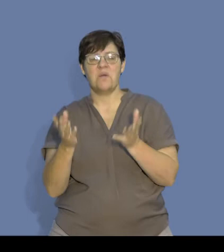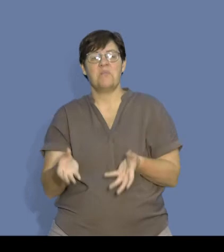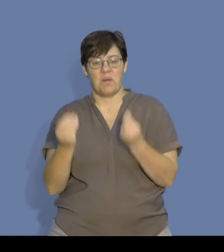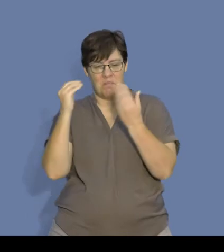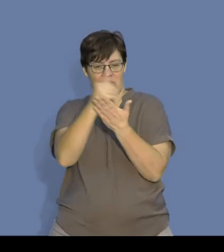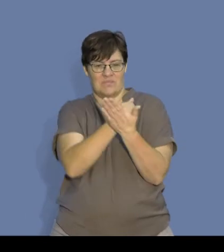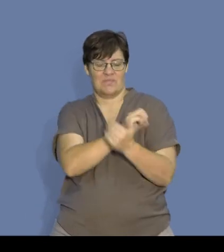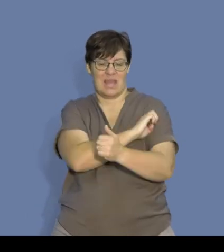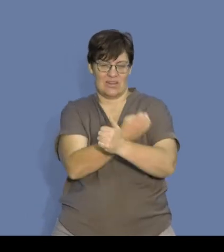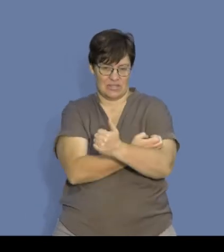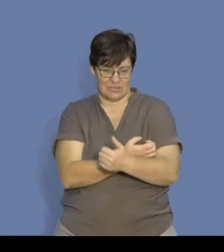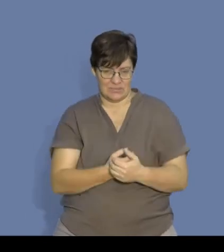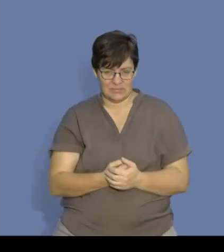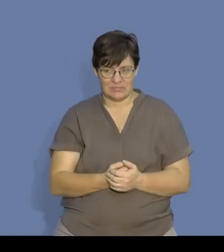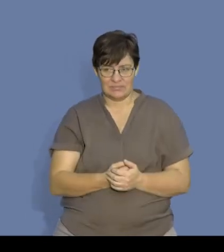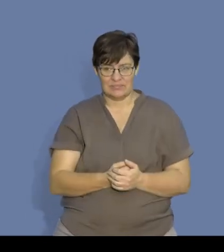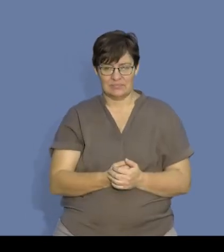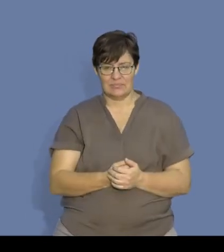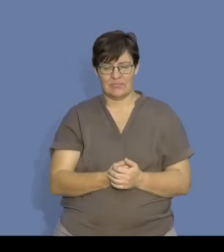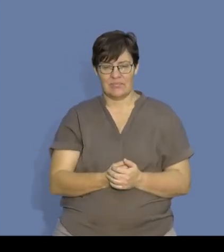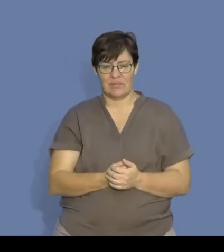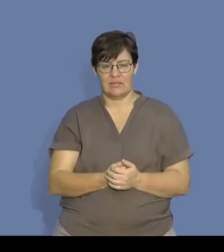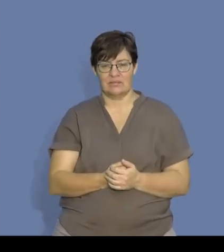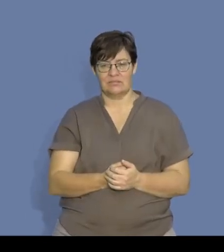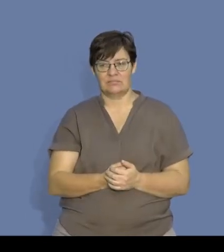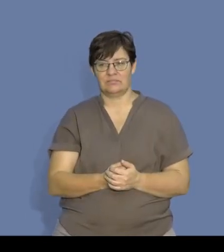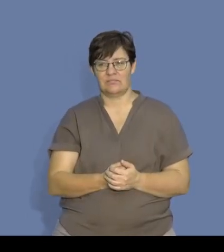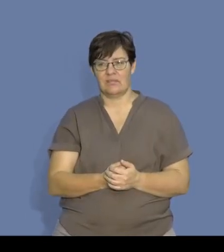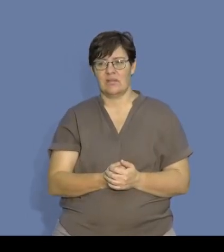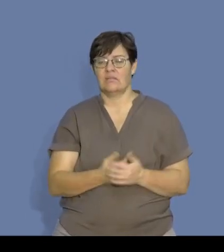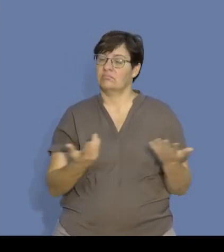effective. So, work function, new term.